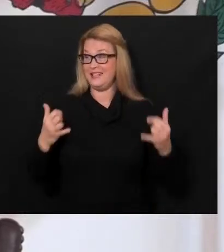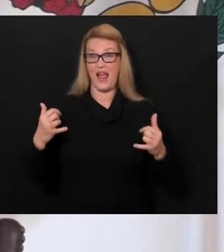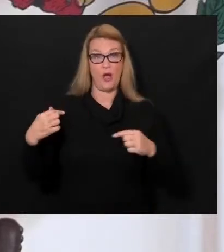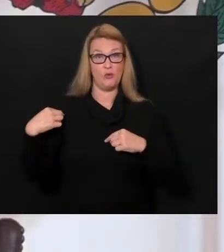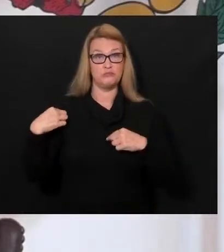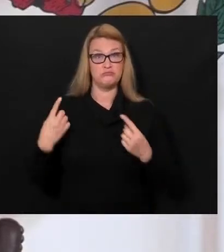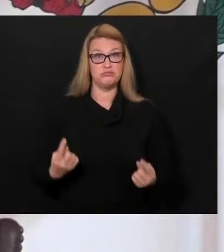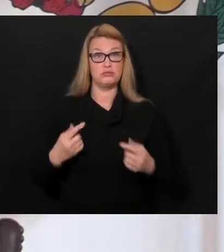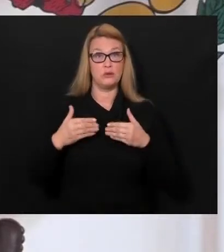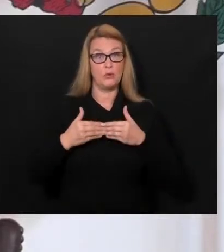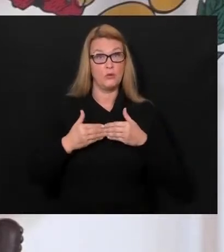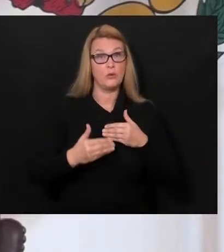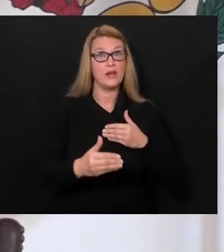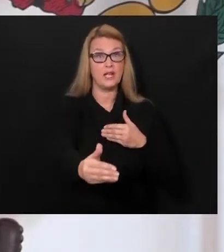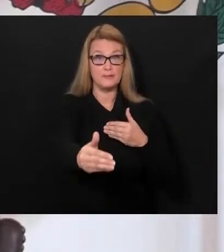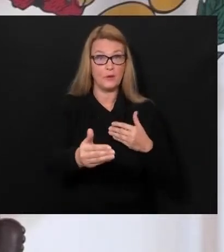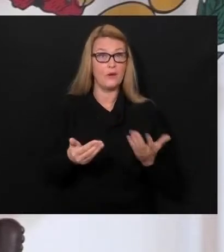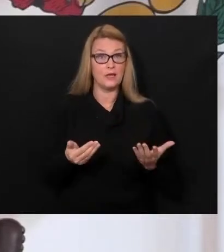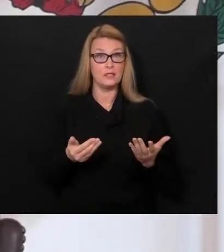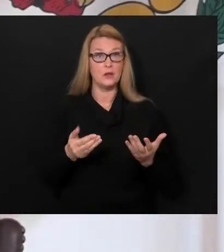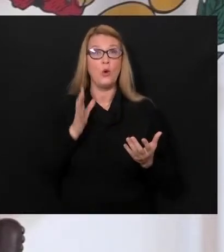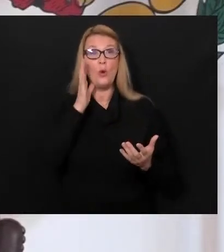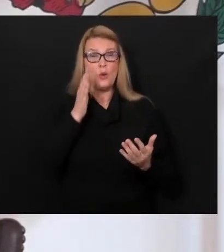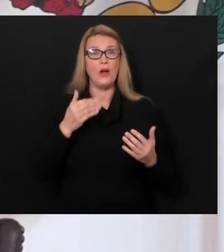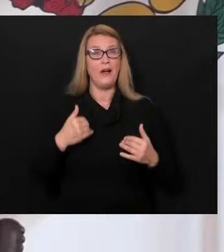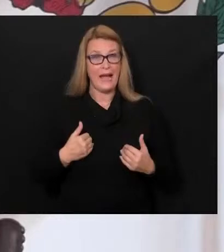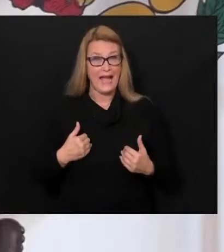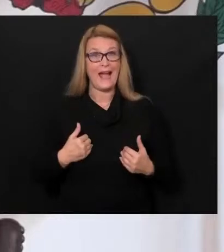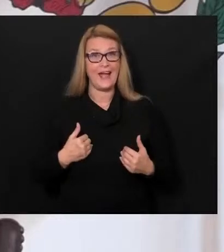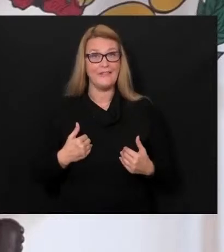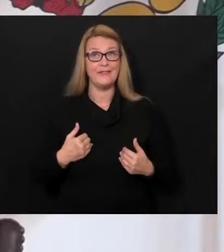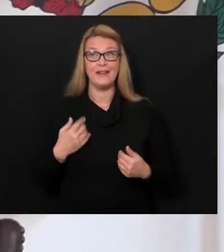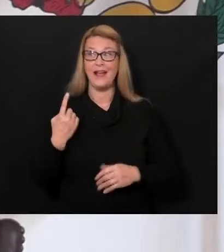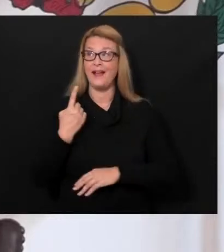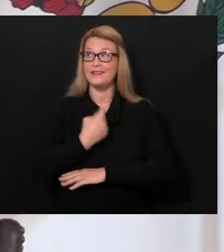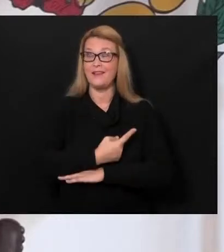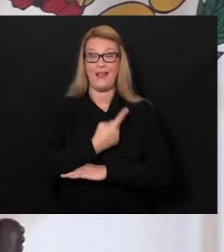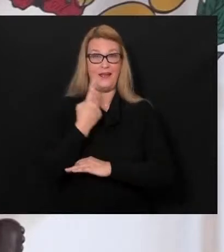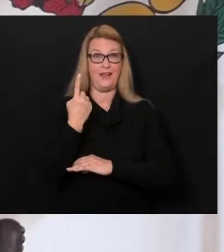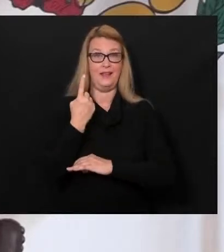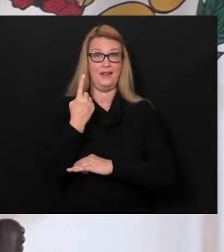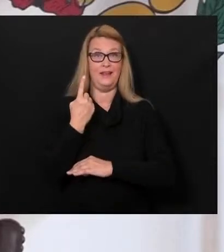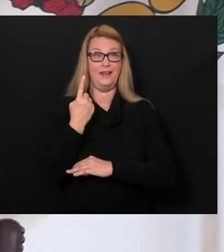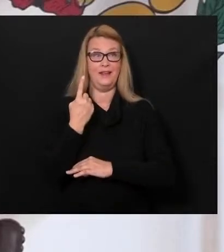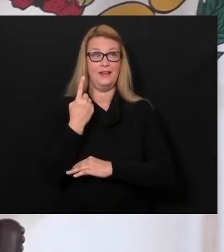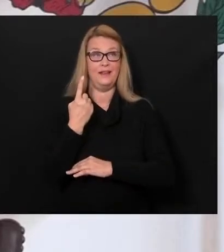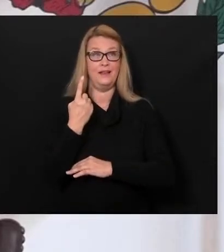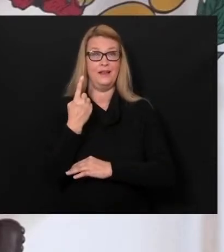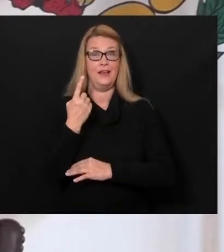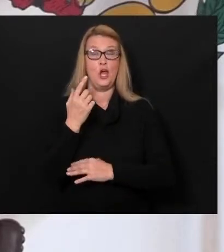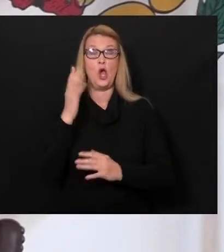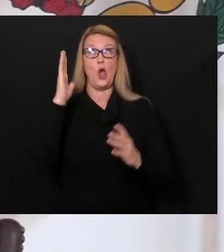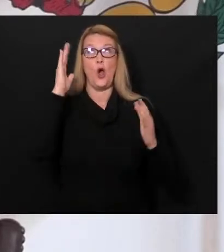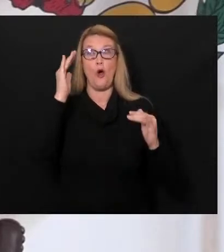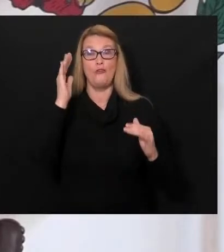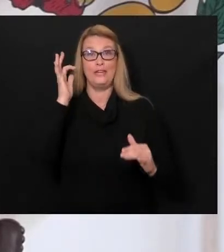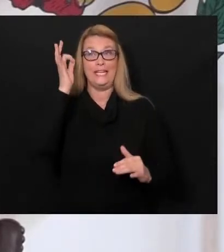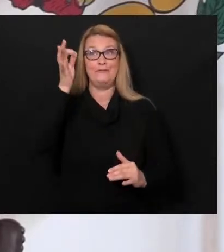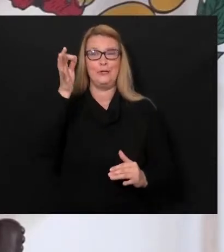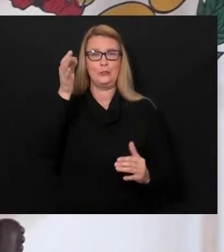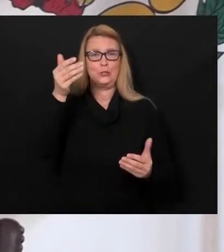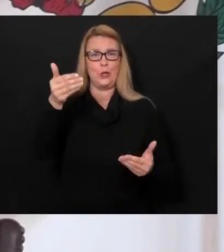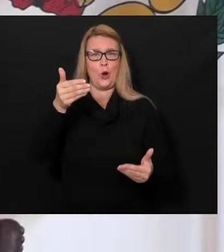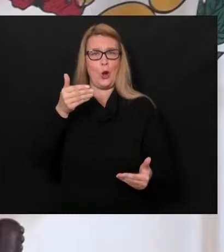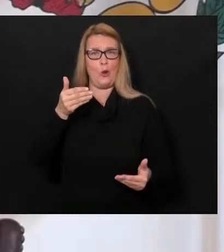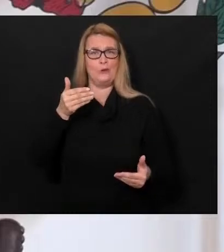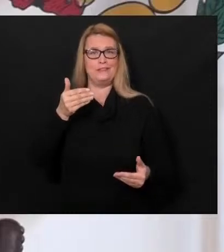there is going to be a day. There's going to be a day, and it's not terribly far off, we hope and pray,